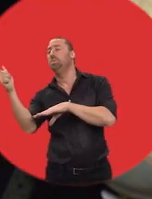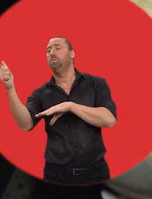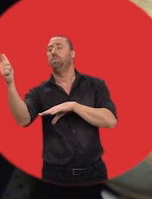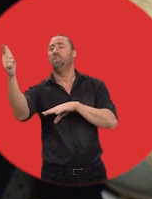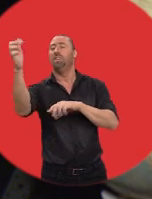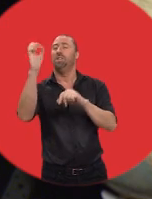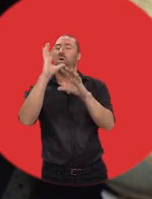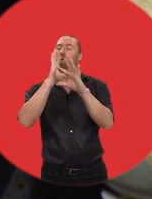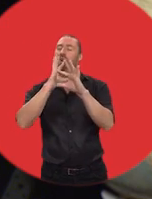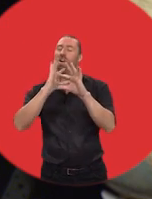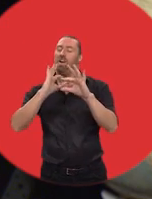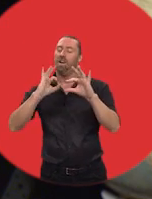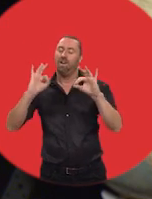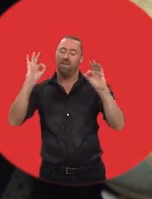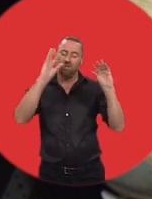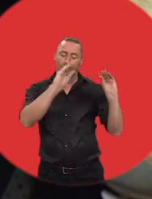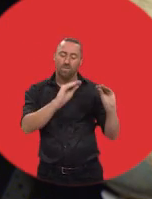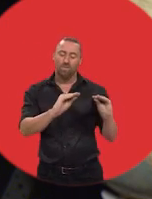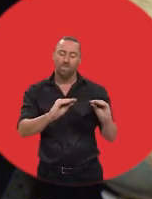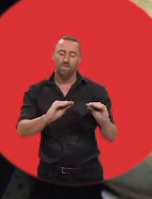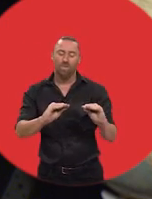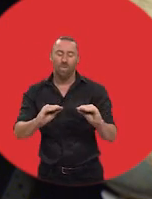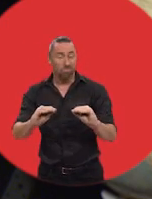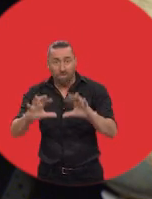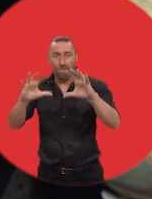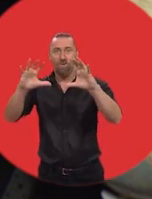for a while. And then